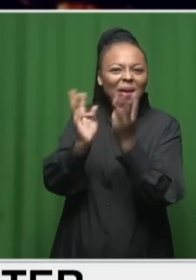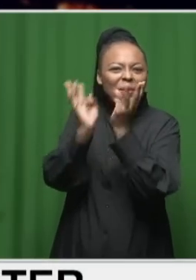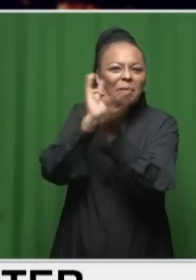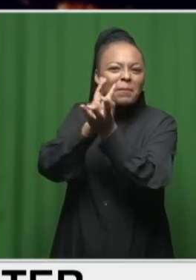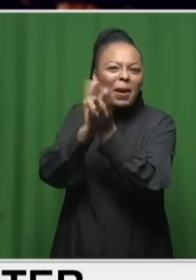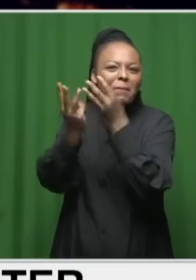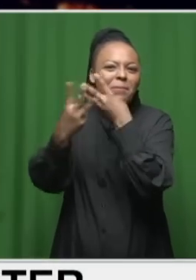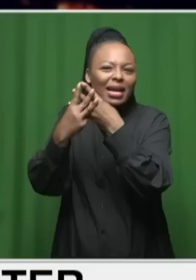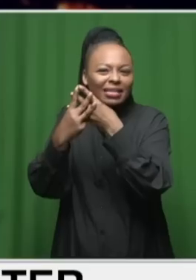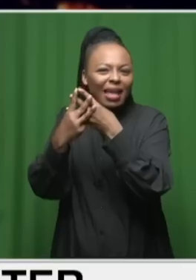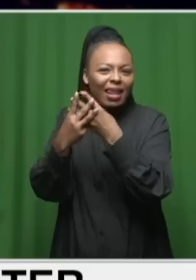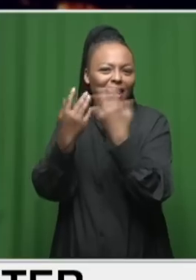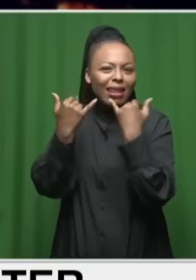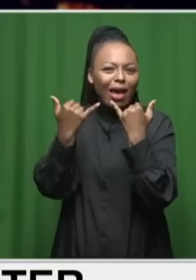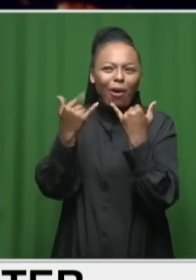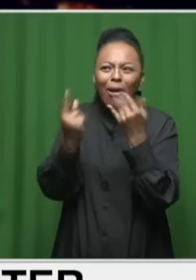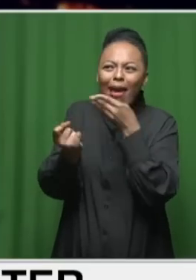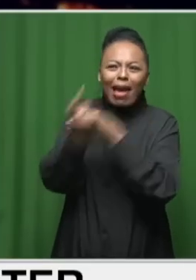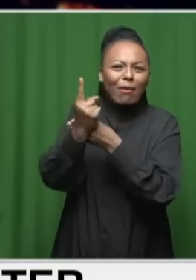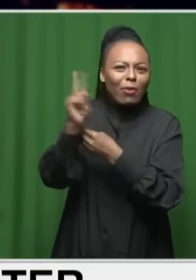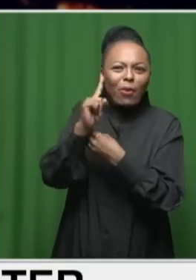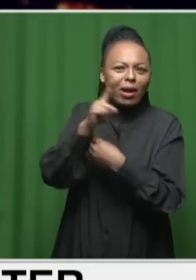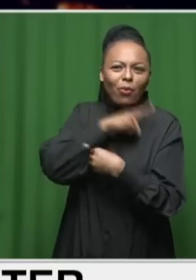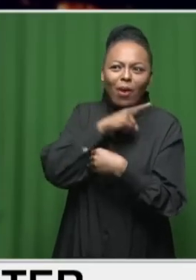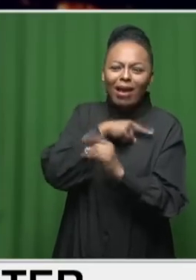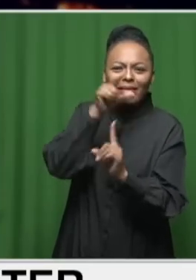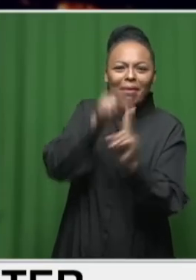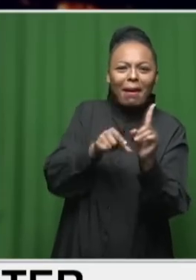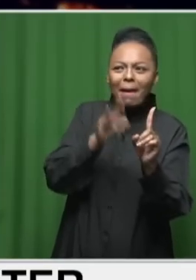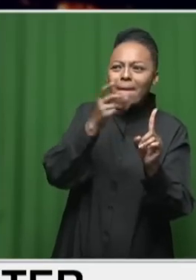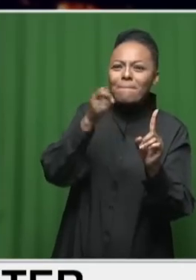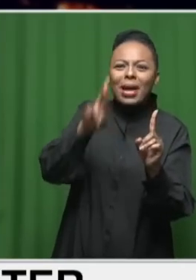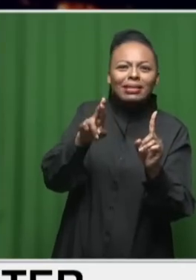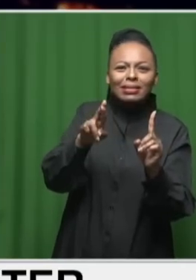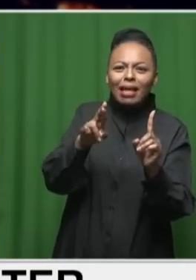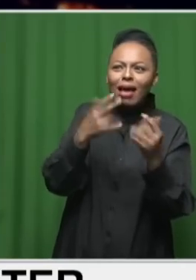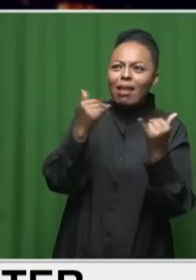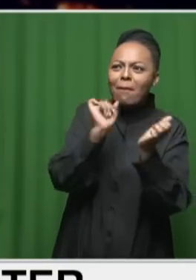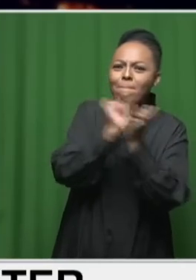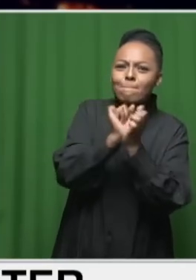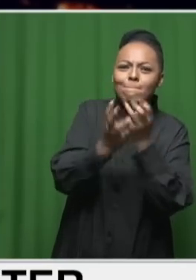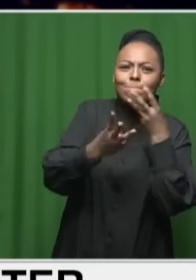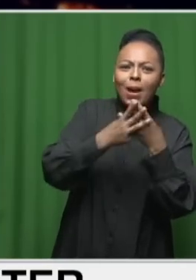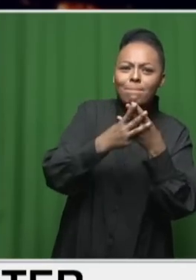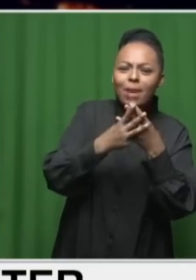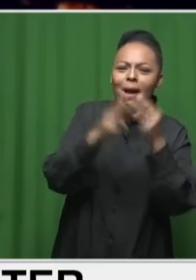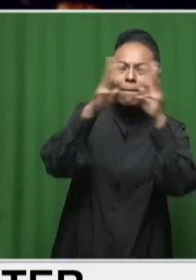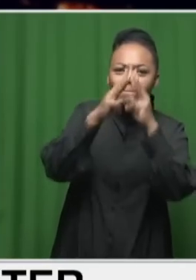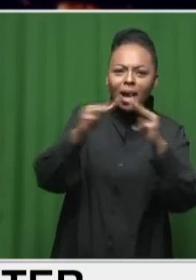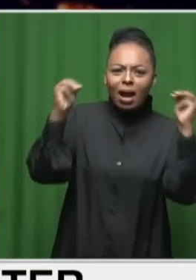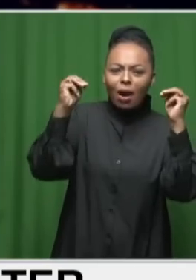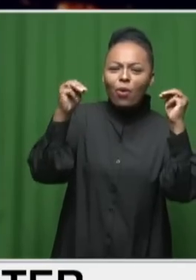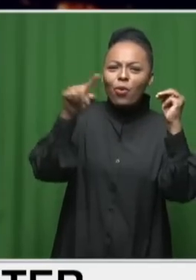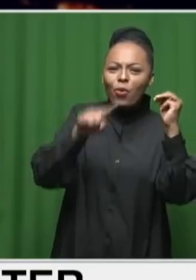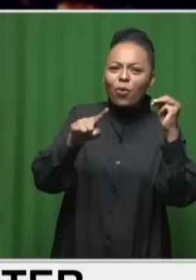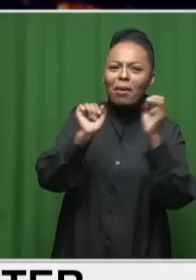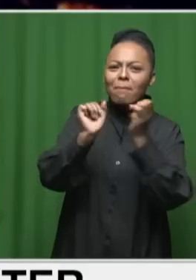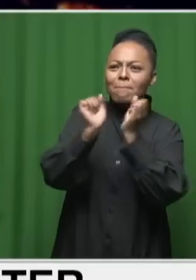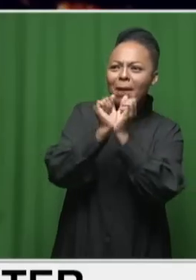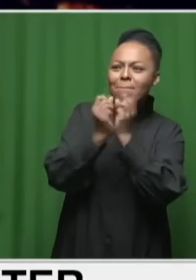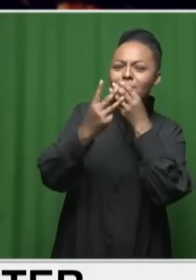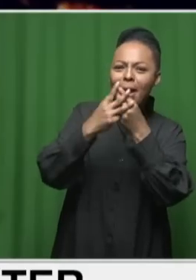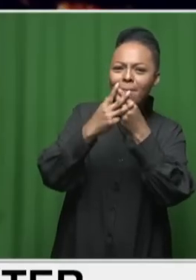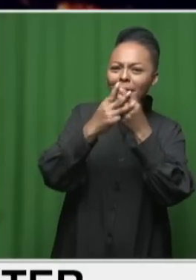now about what happened in this instance with Bester, where he was jailed at the Mangaung security prison.